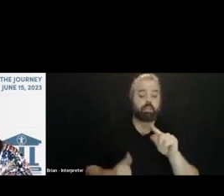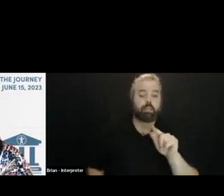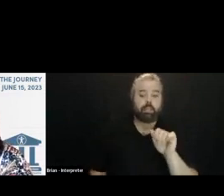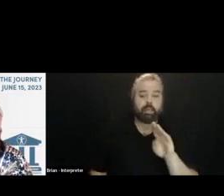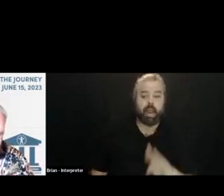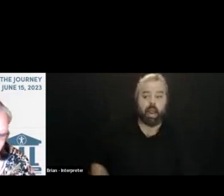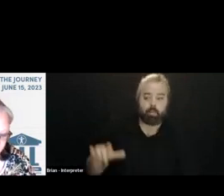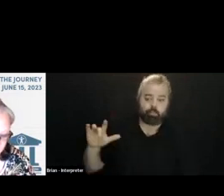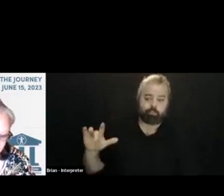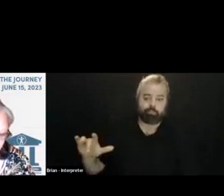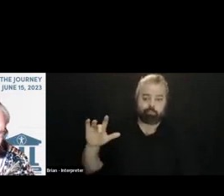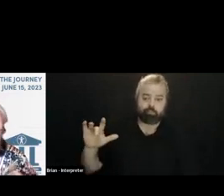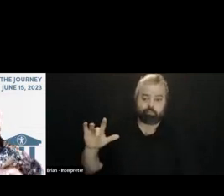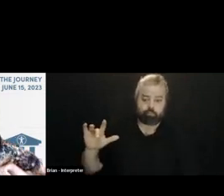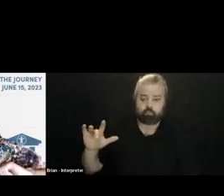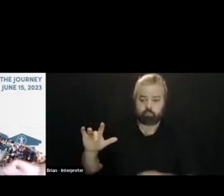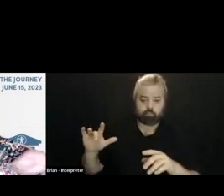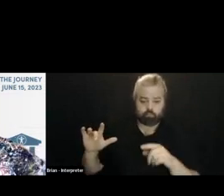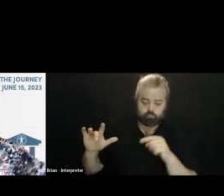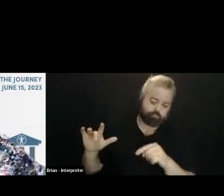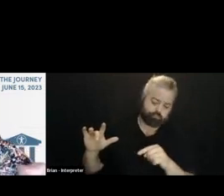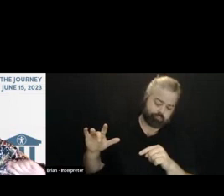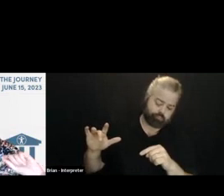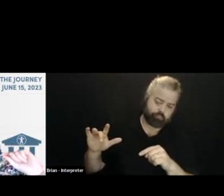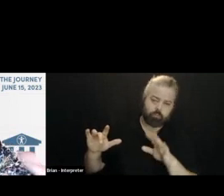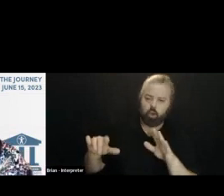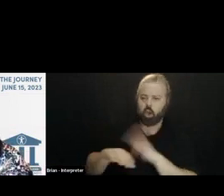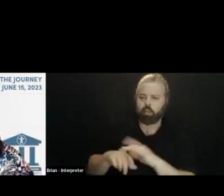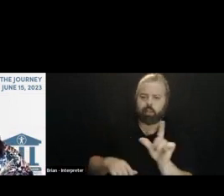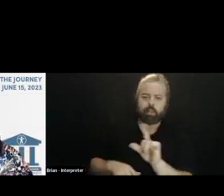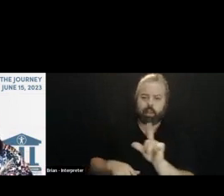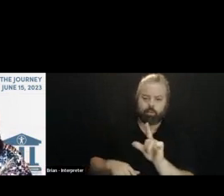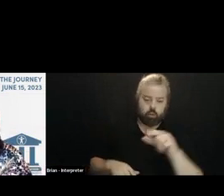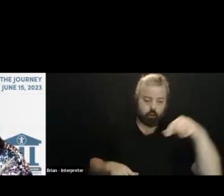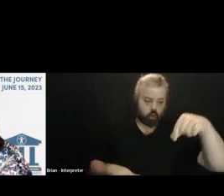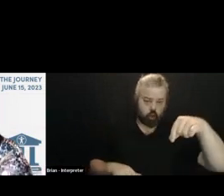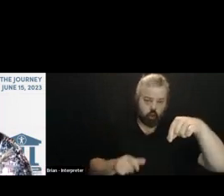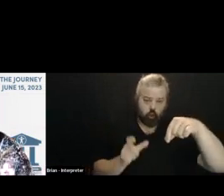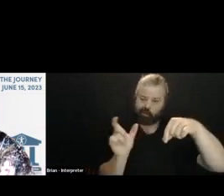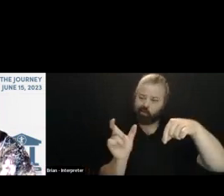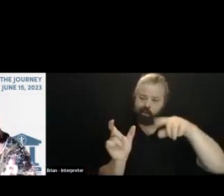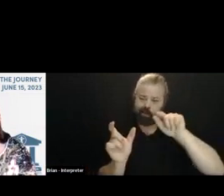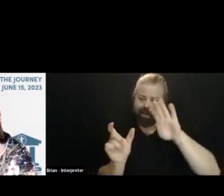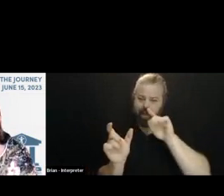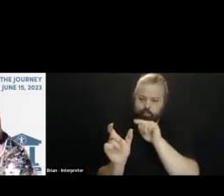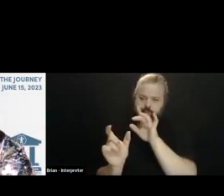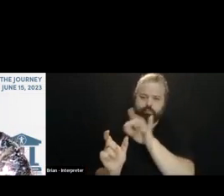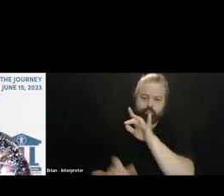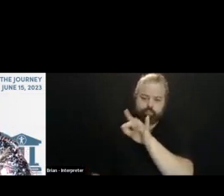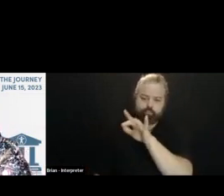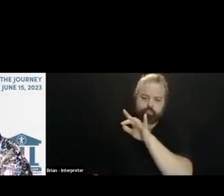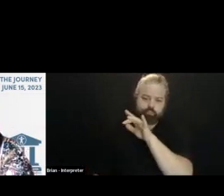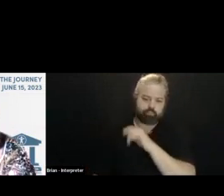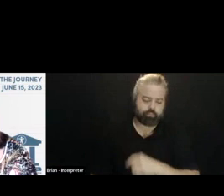my keyboard. It's the TAB. It's over there just to the left of the Q key on your keyboard. And what tab